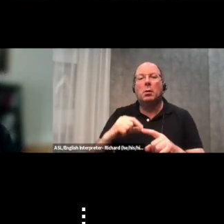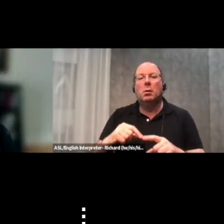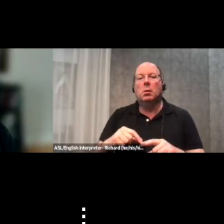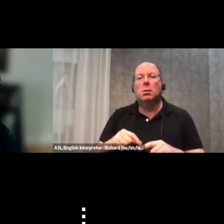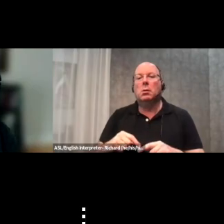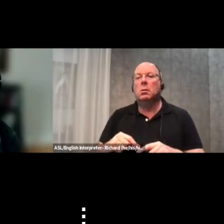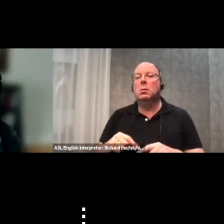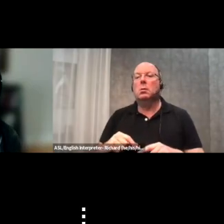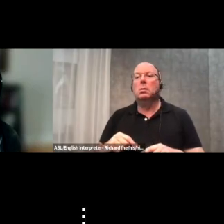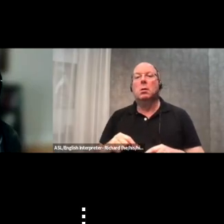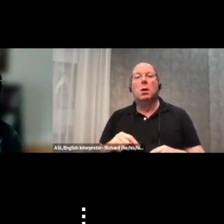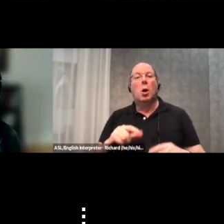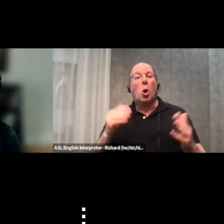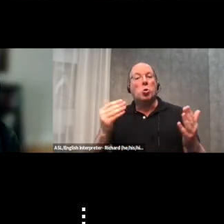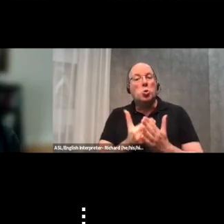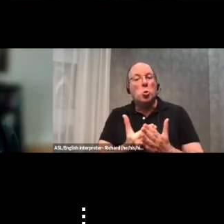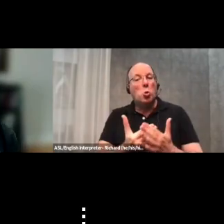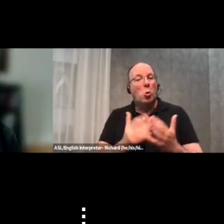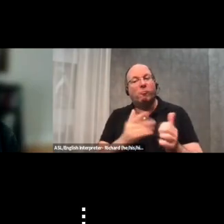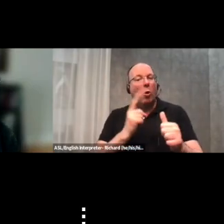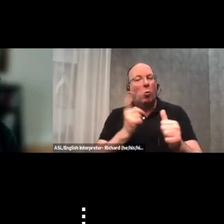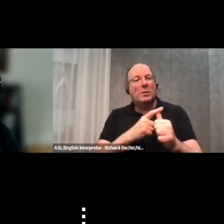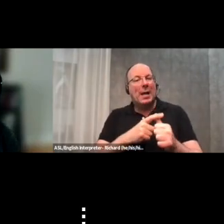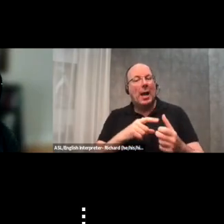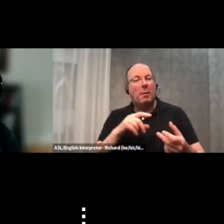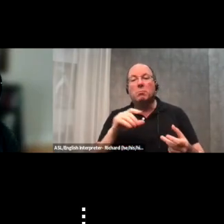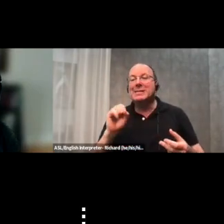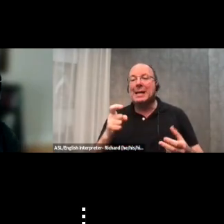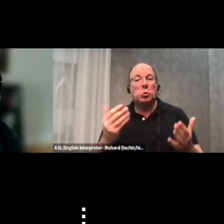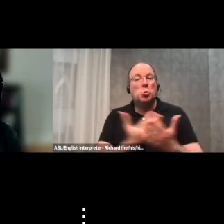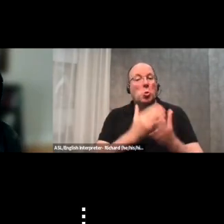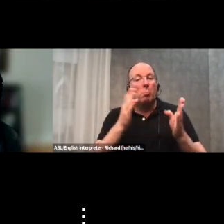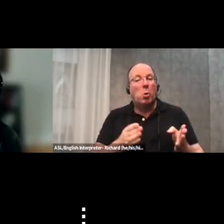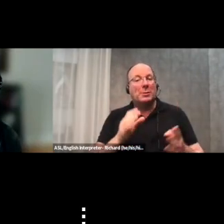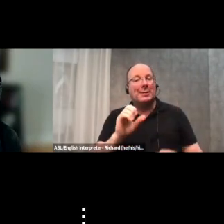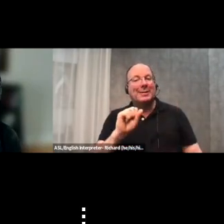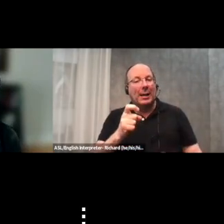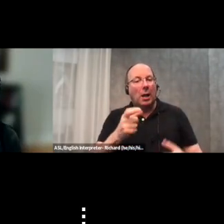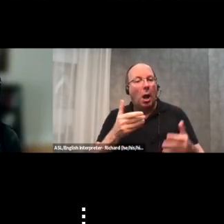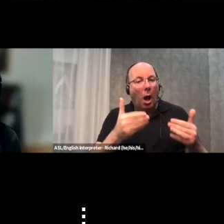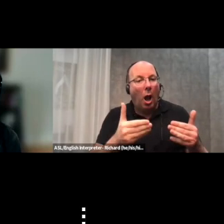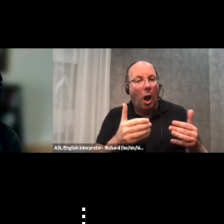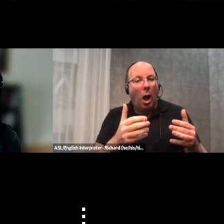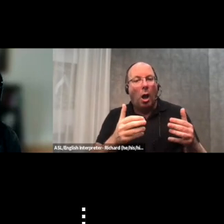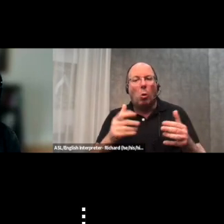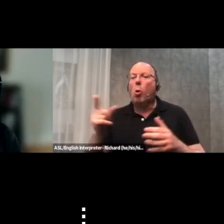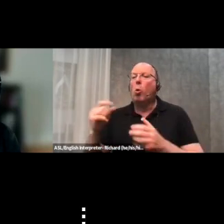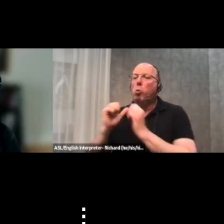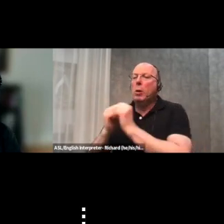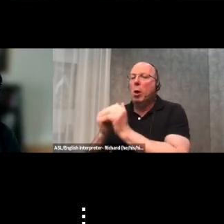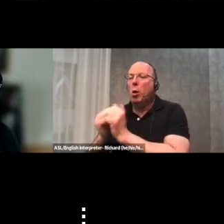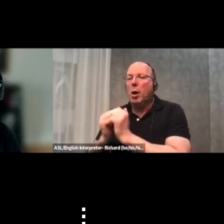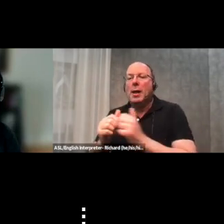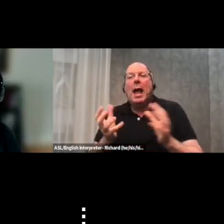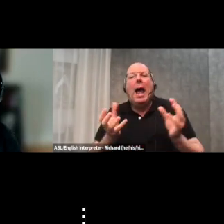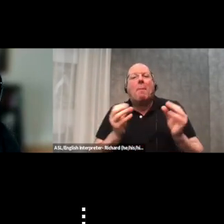having a longtime partner. When you are having sex with somebody new, it might be a lot more